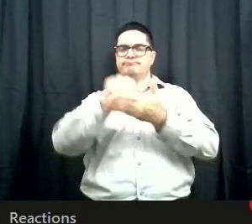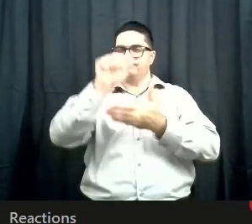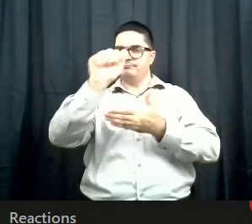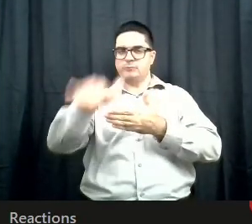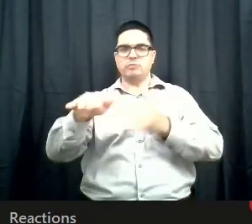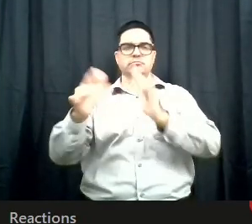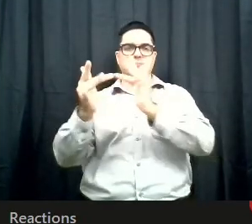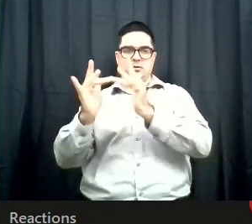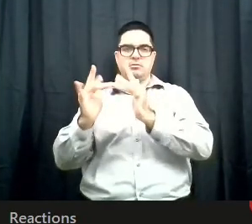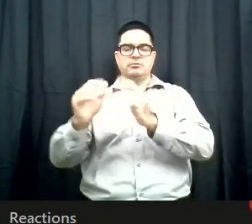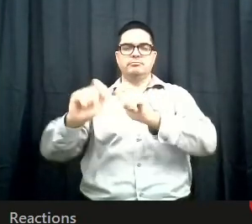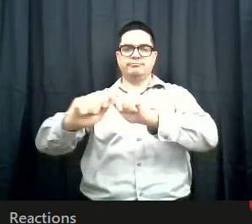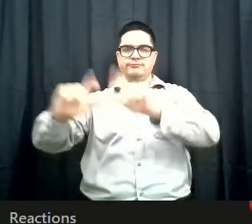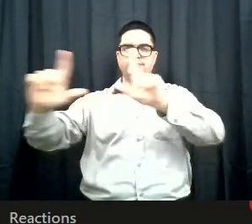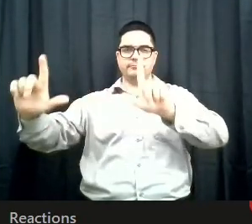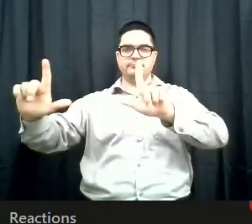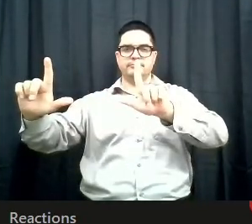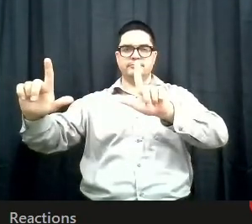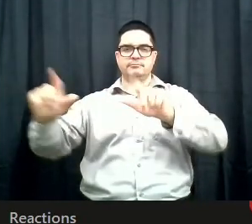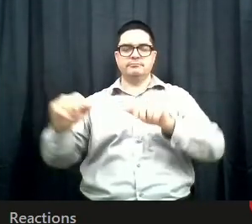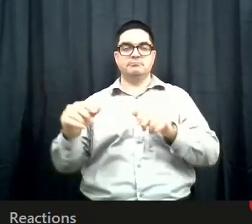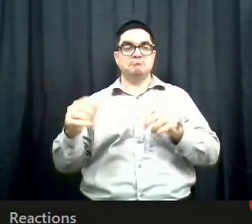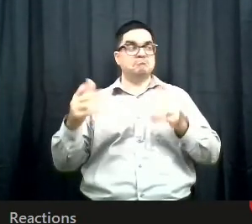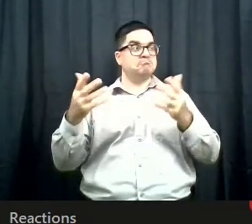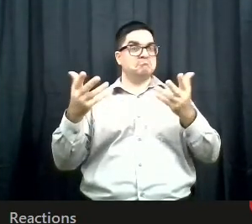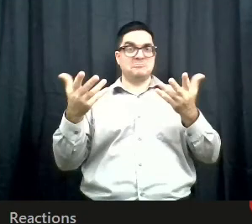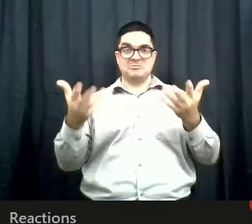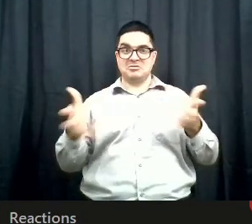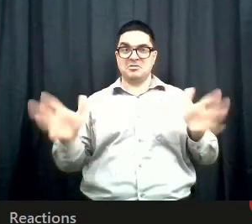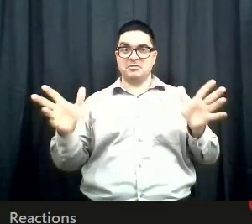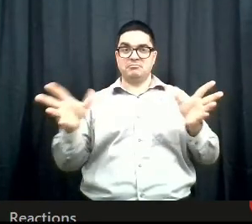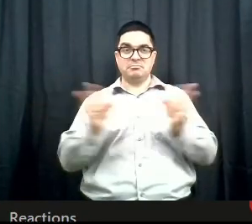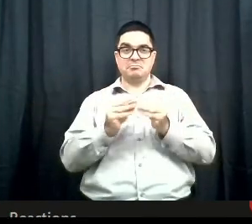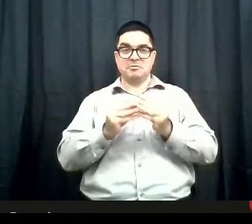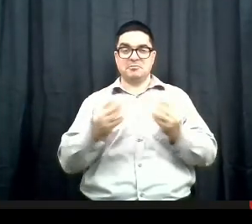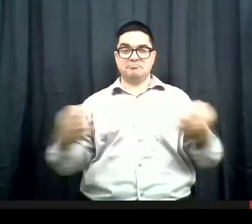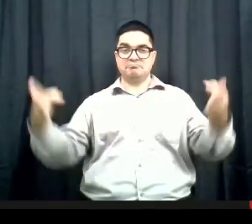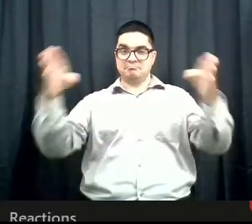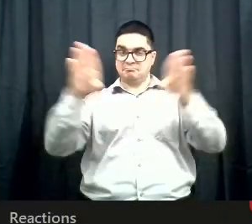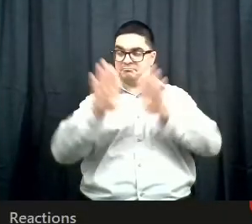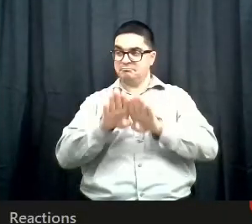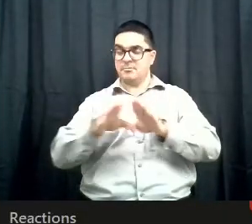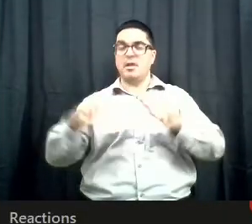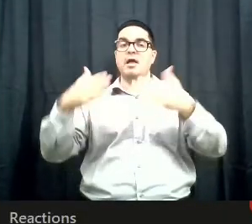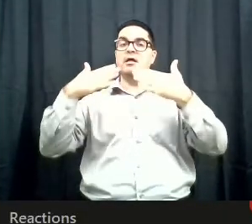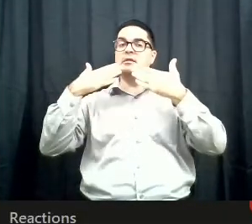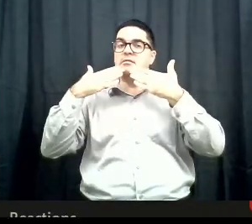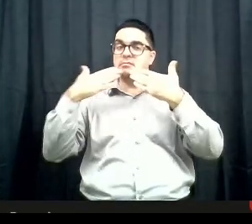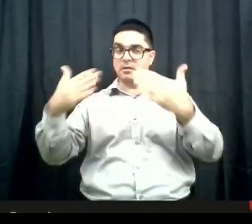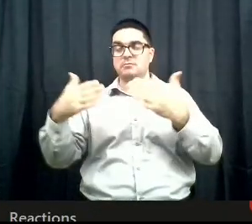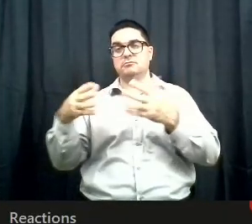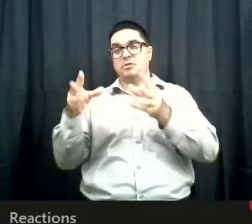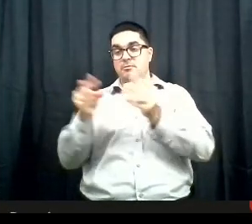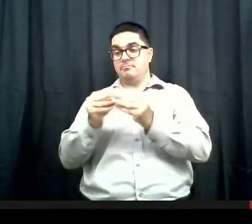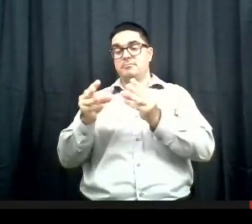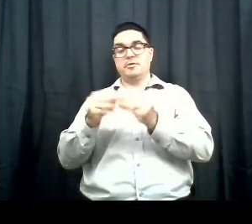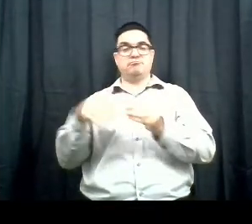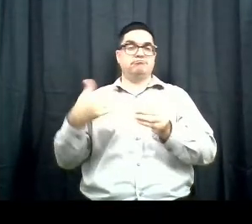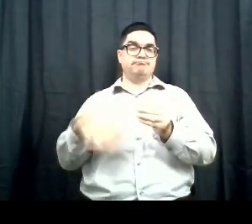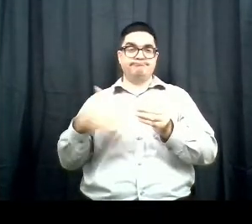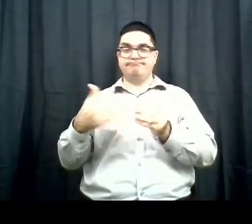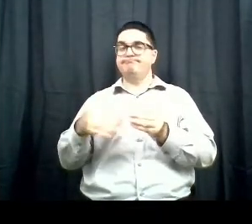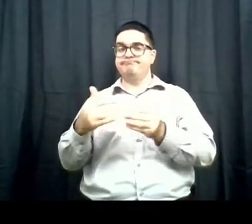So hopefully we can adjourn at this point. Thanks to everyone for what I think has been a very, very productive meeting